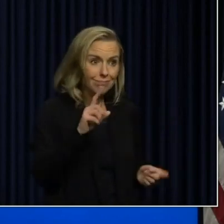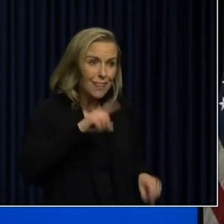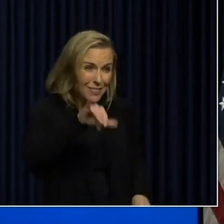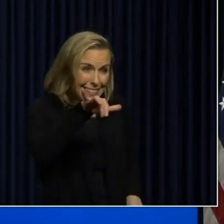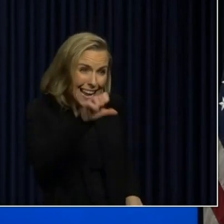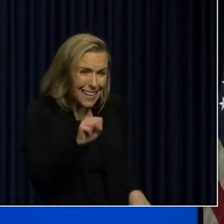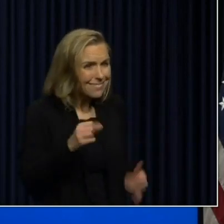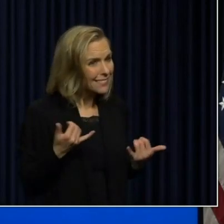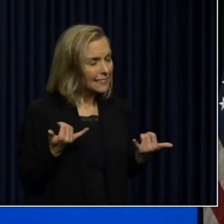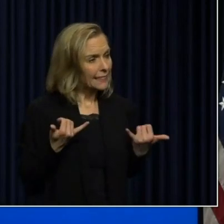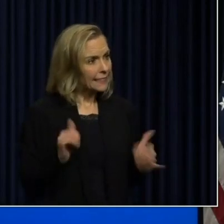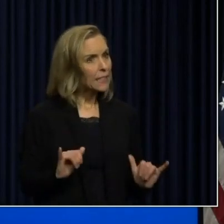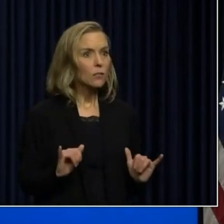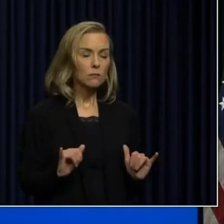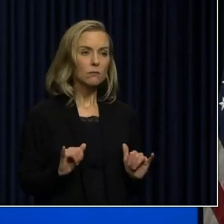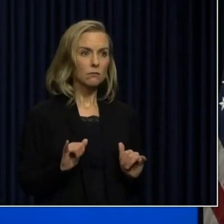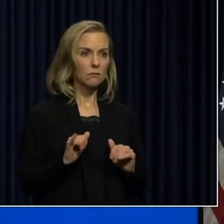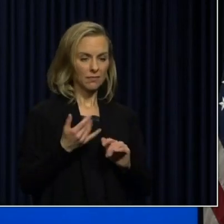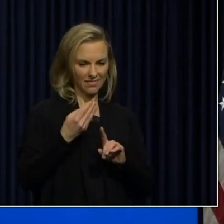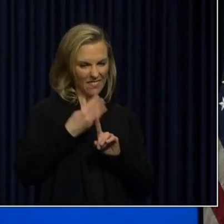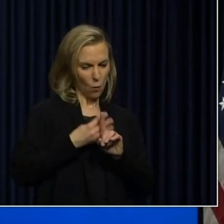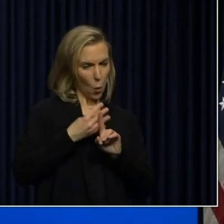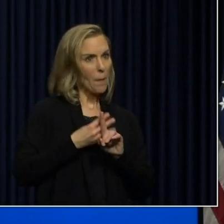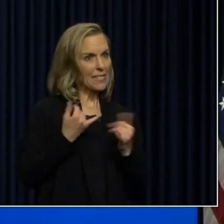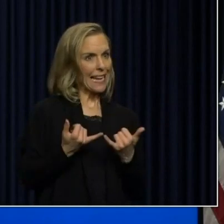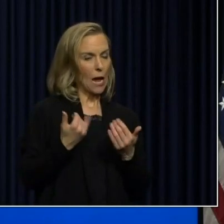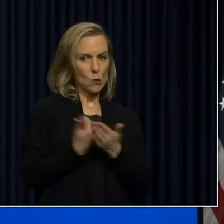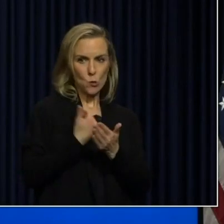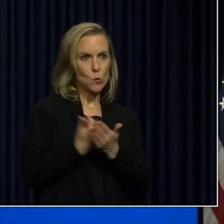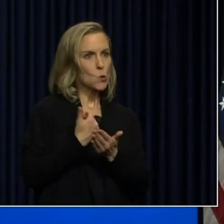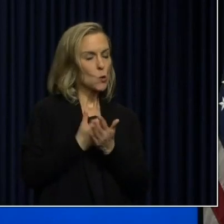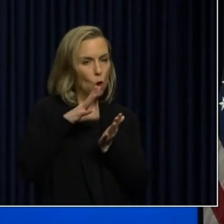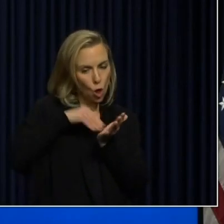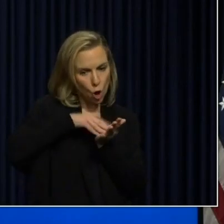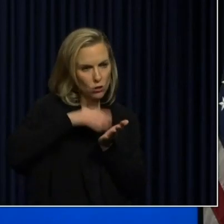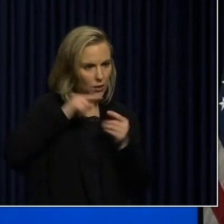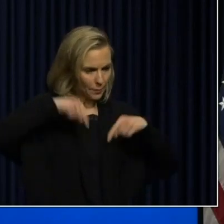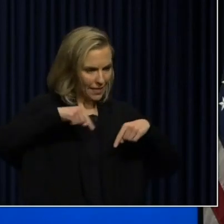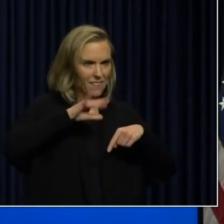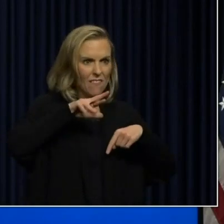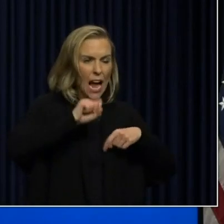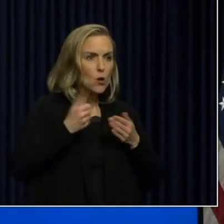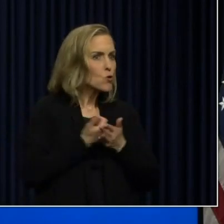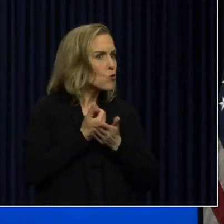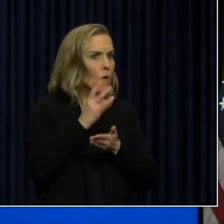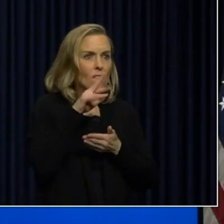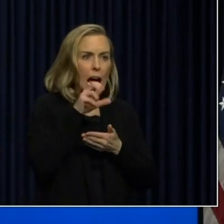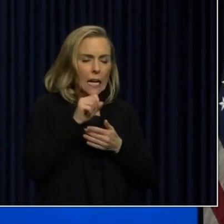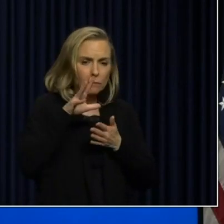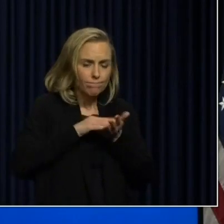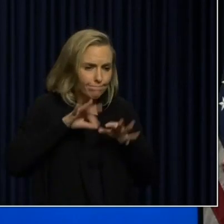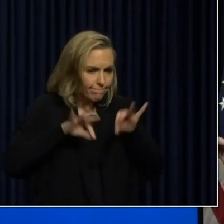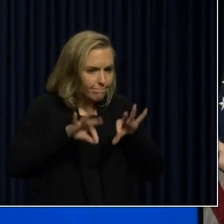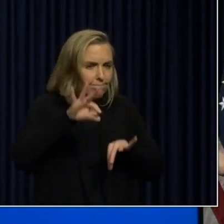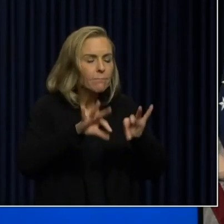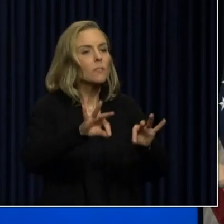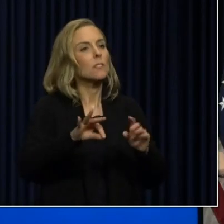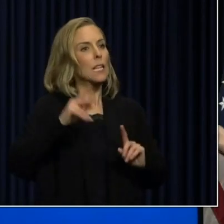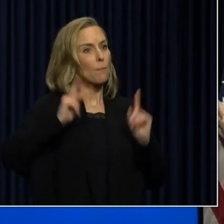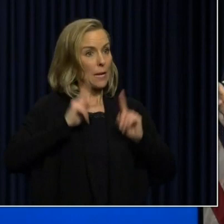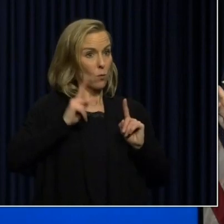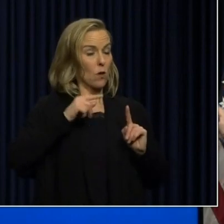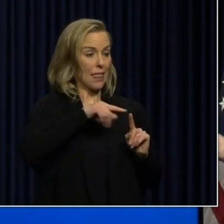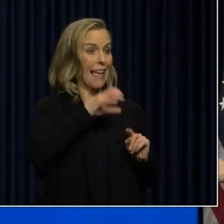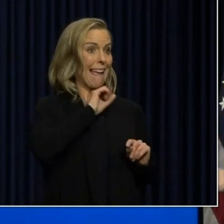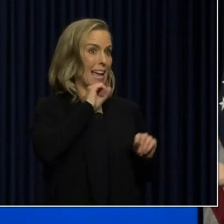Again, we're still 4 months in, really, learning so much about this virus. But there are people that are in